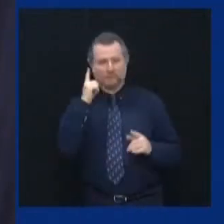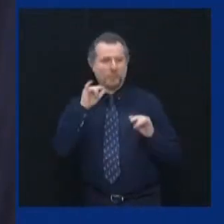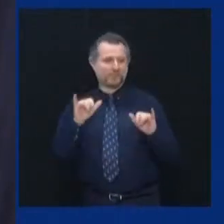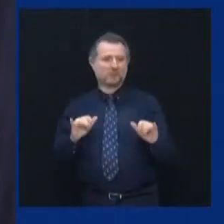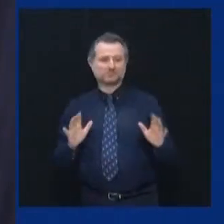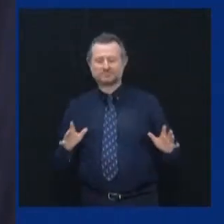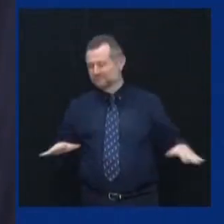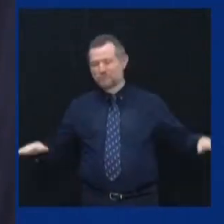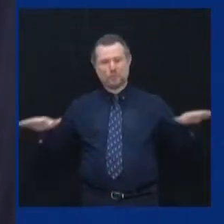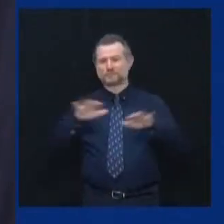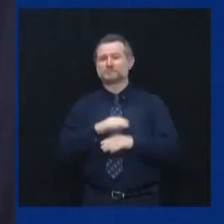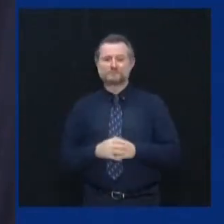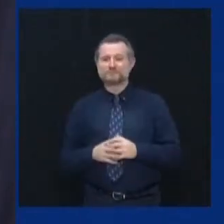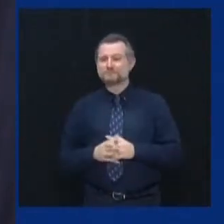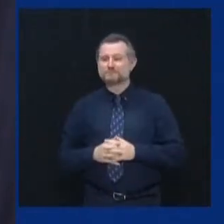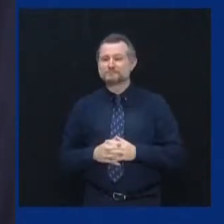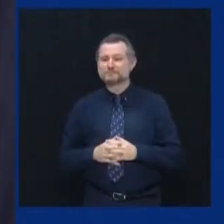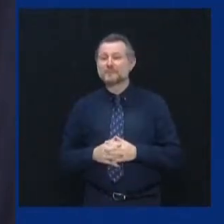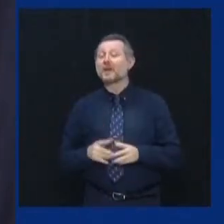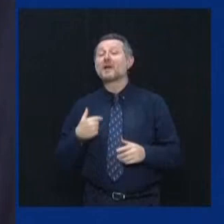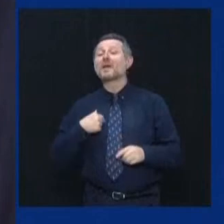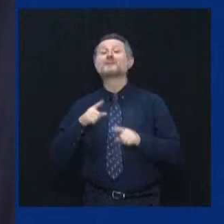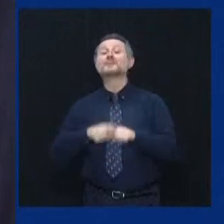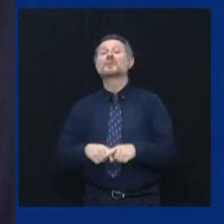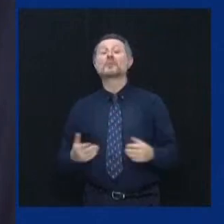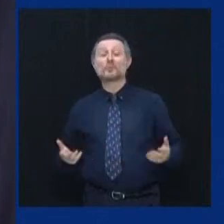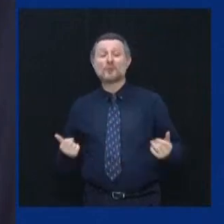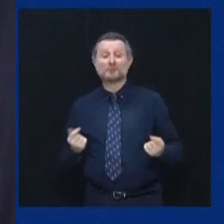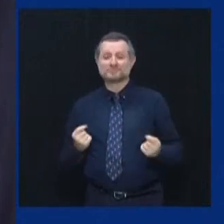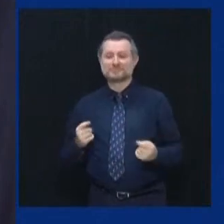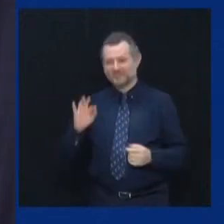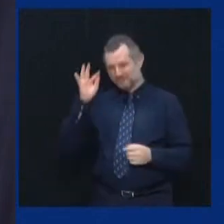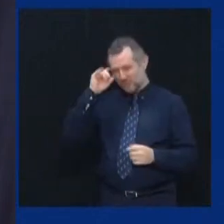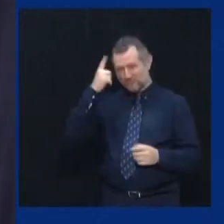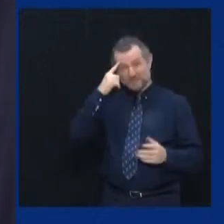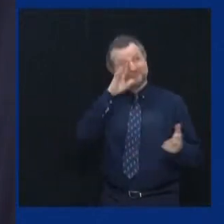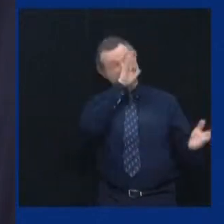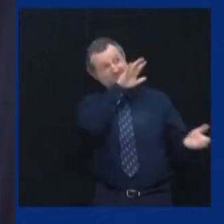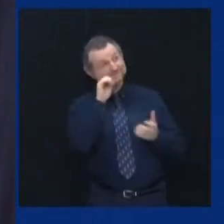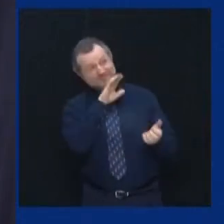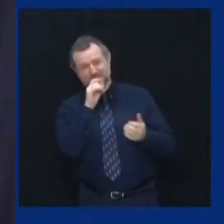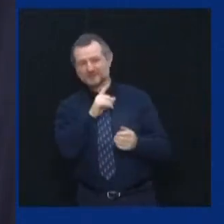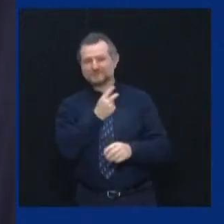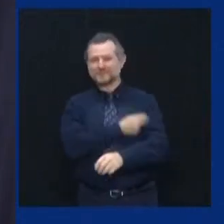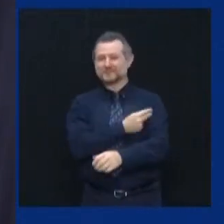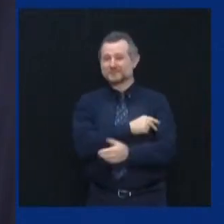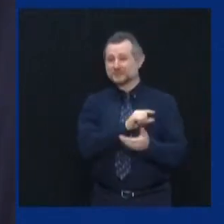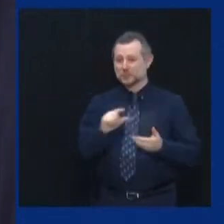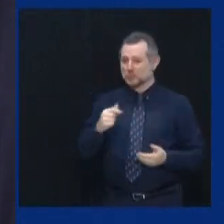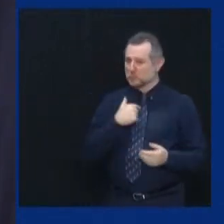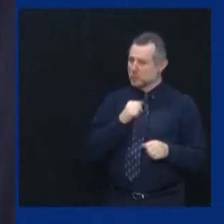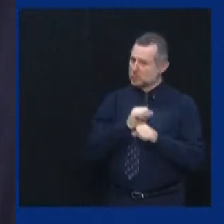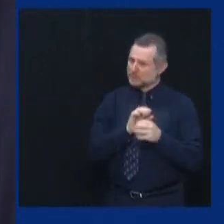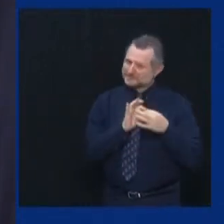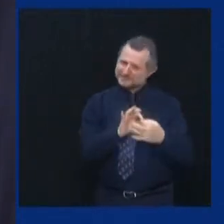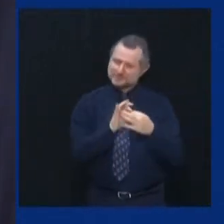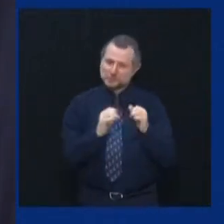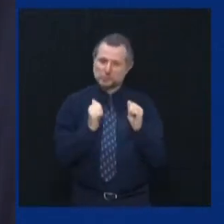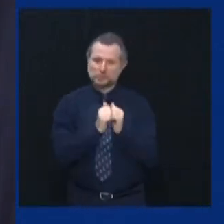We are dependent on the supply. I work closely with the Biden administration. They are working